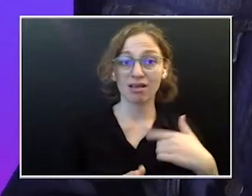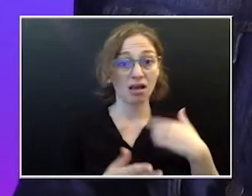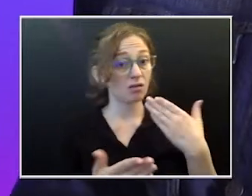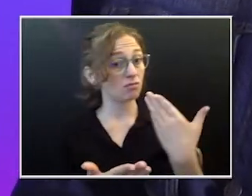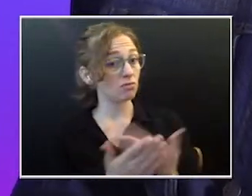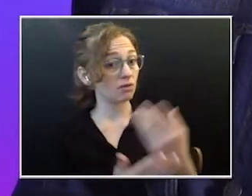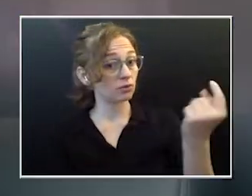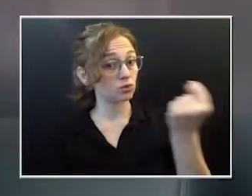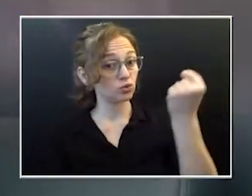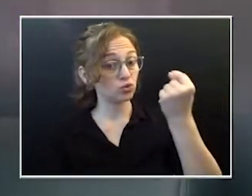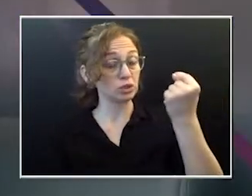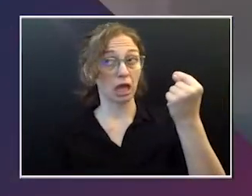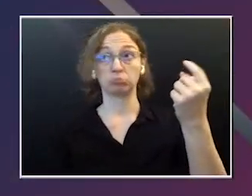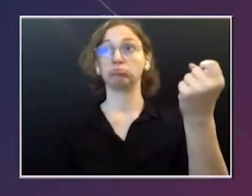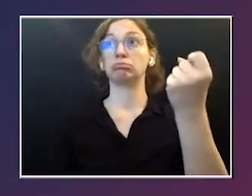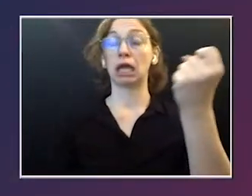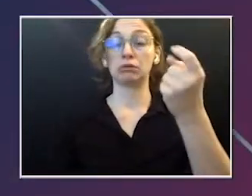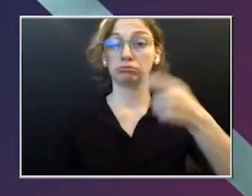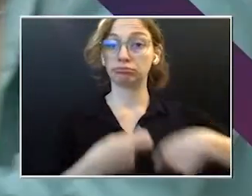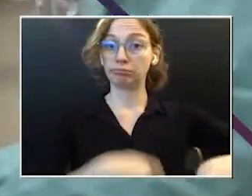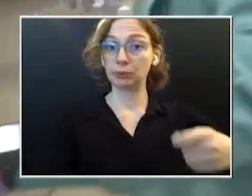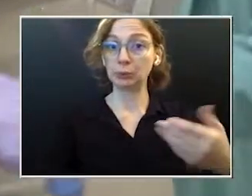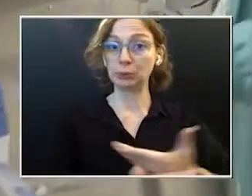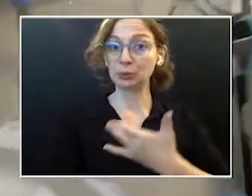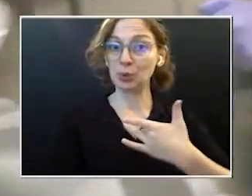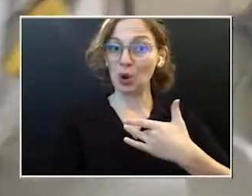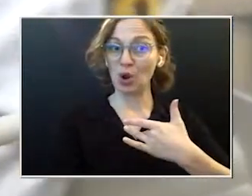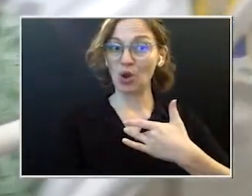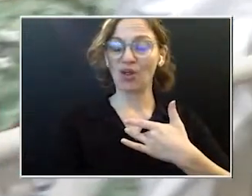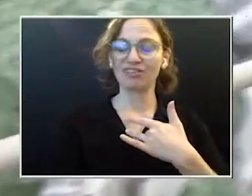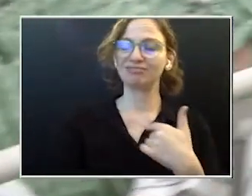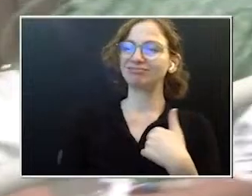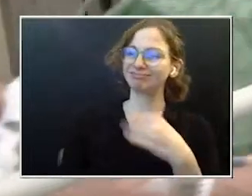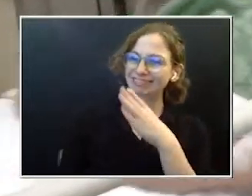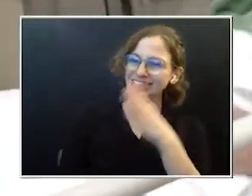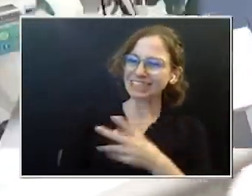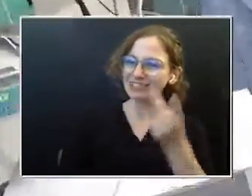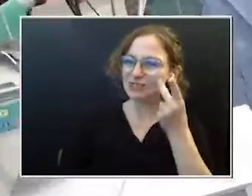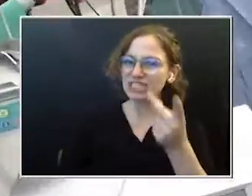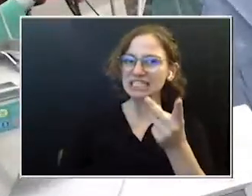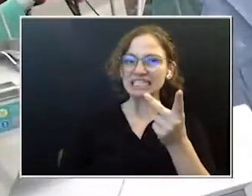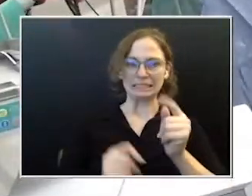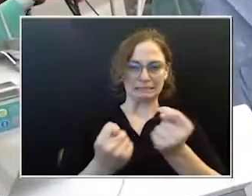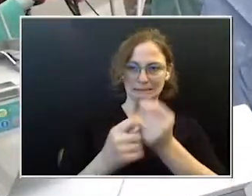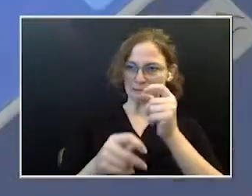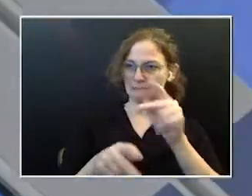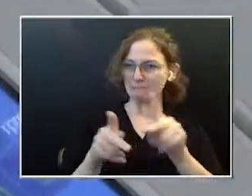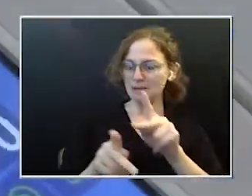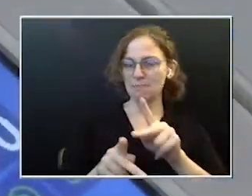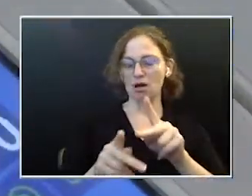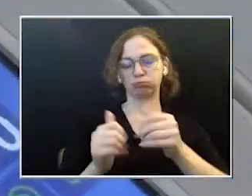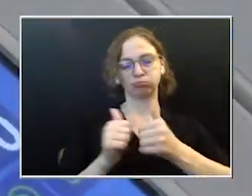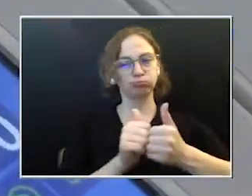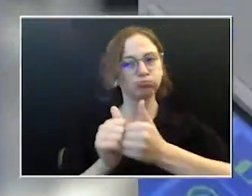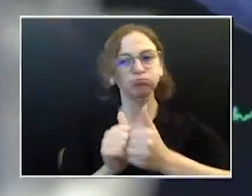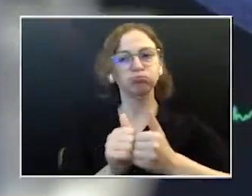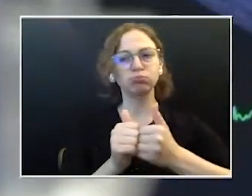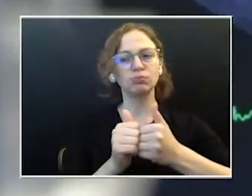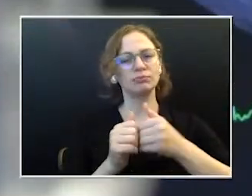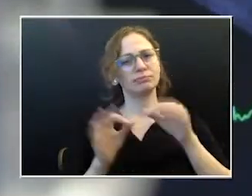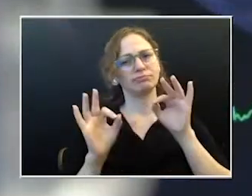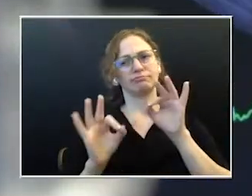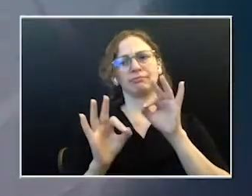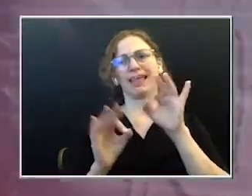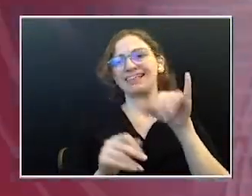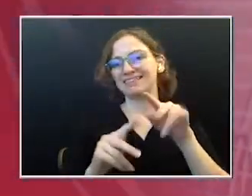Saturday, I had a heart in me. I have never seen a group of people work together so good as this team of heart specialists. I mean,